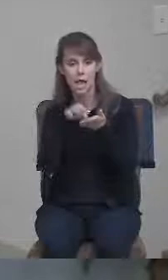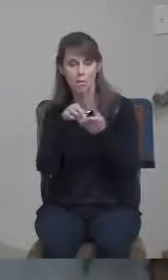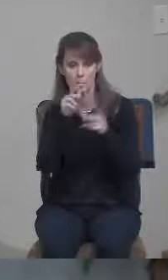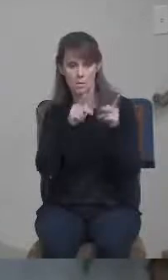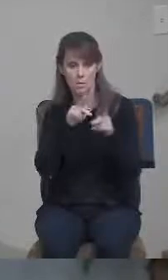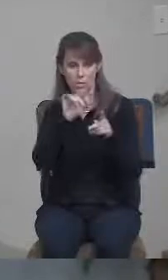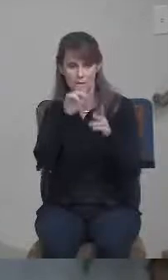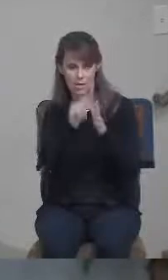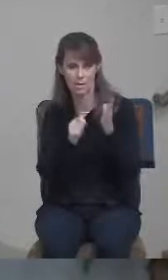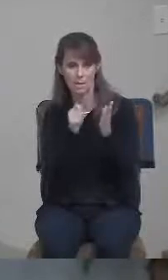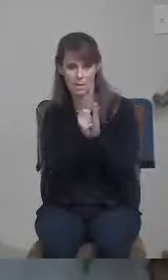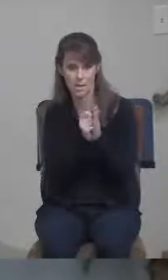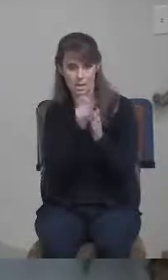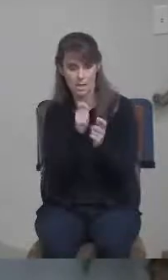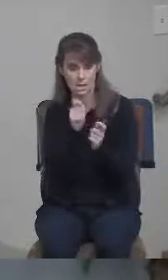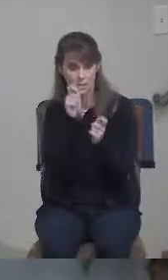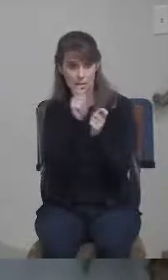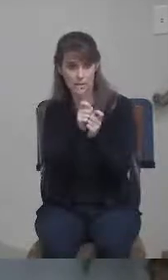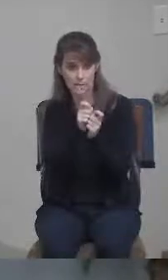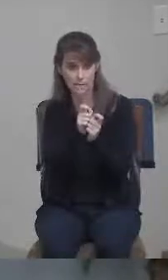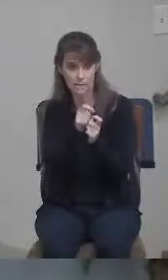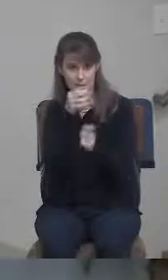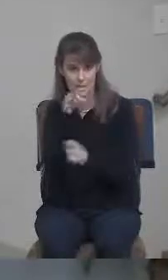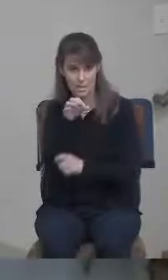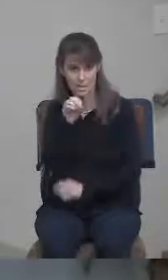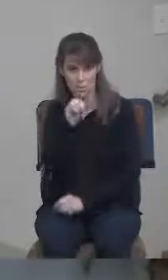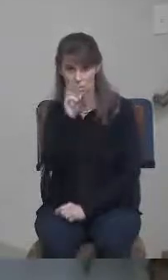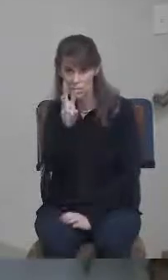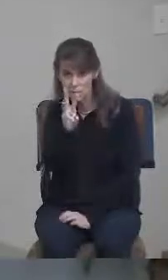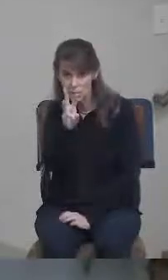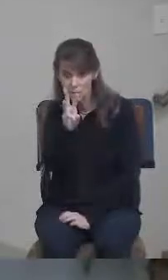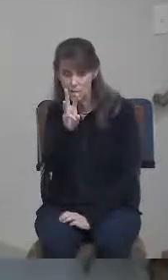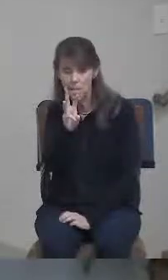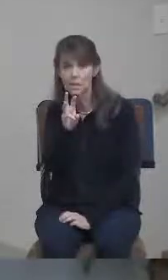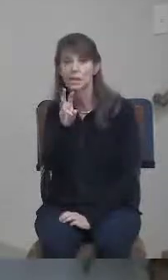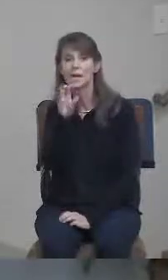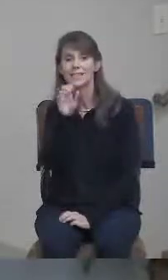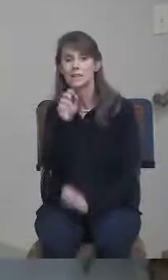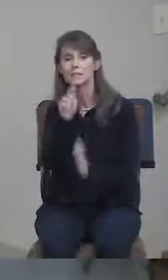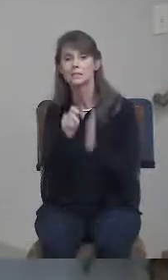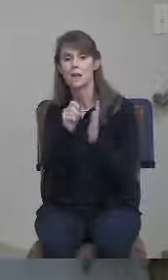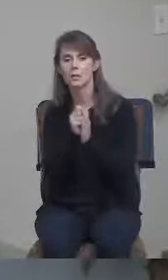at that particular census in 1906, there was a division a